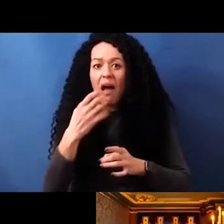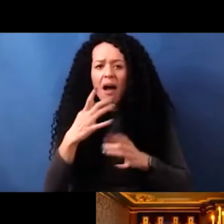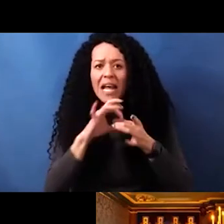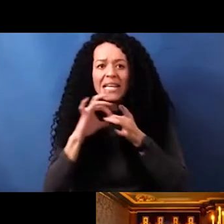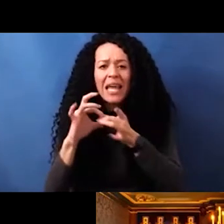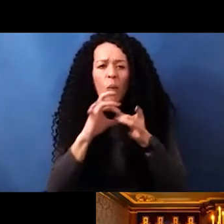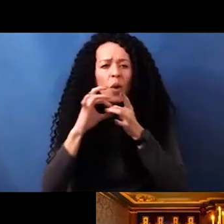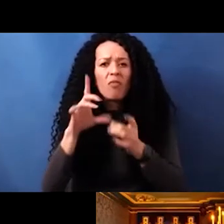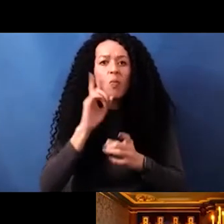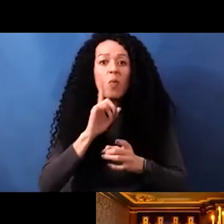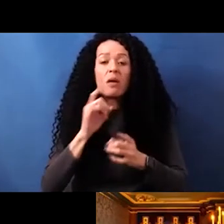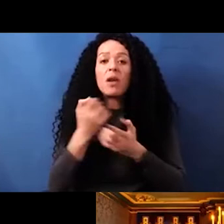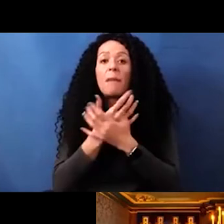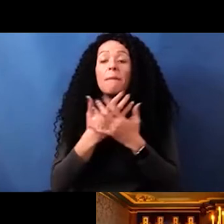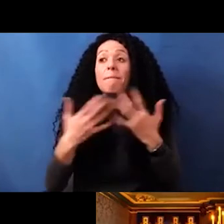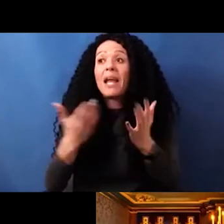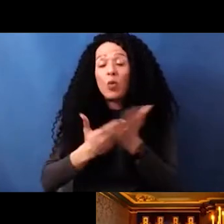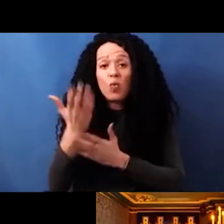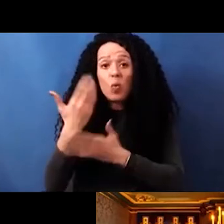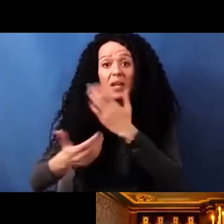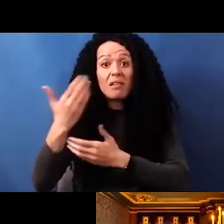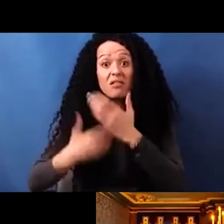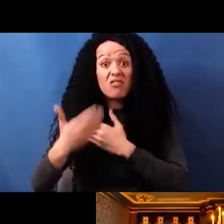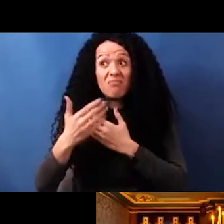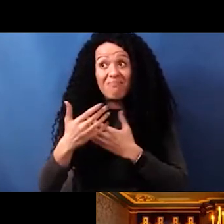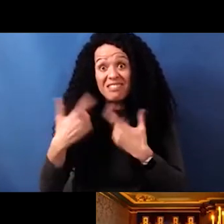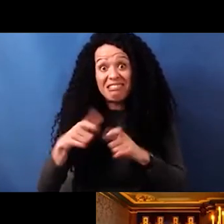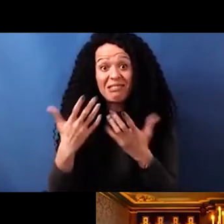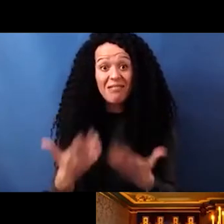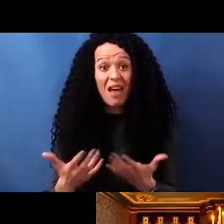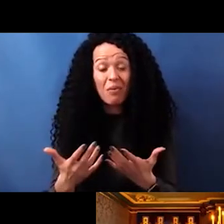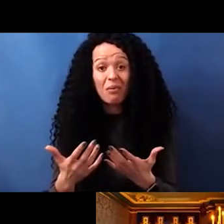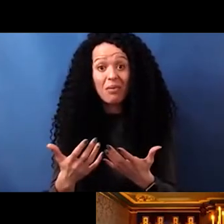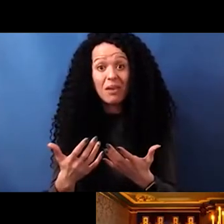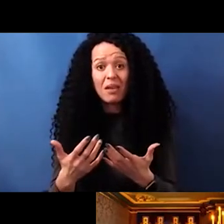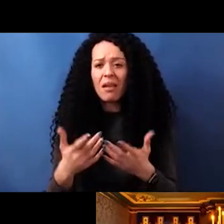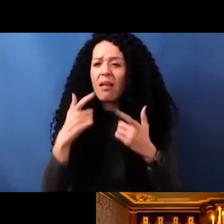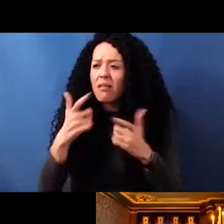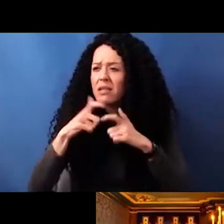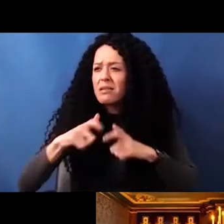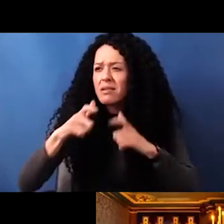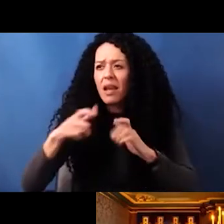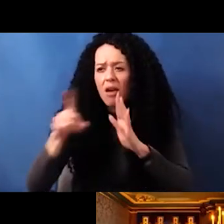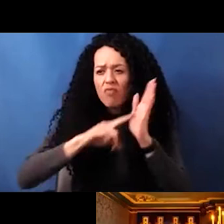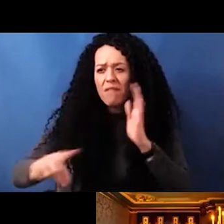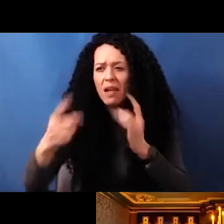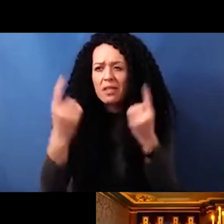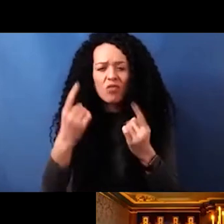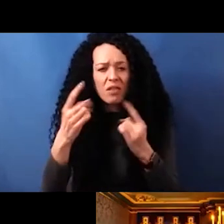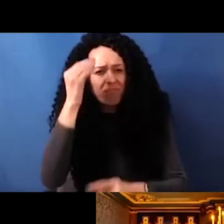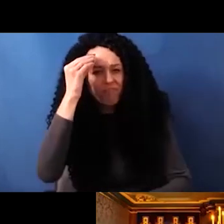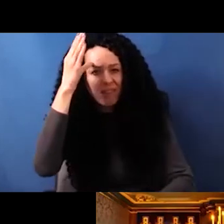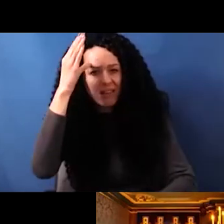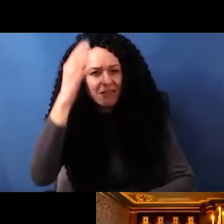women which, like many through history and now, sustain and reflect each other's brilliance.